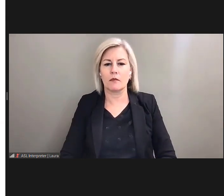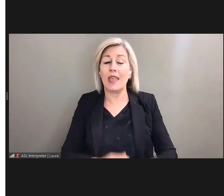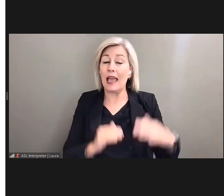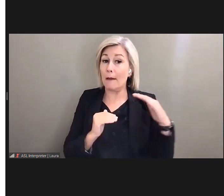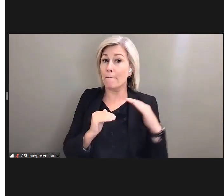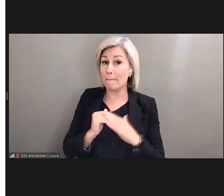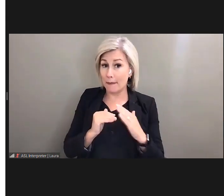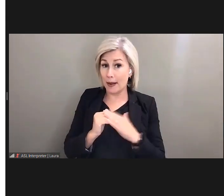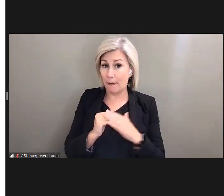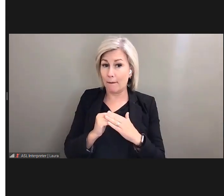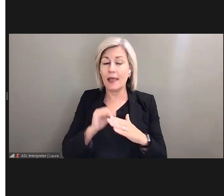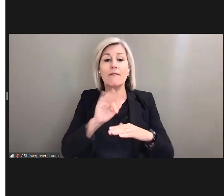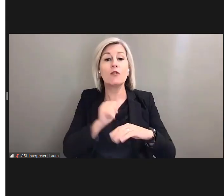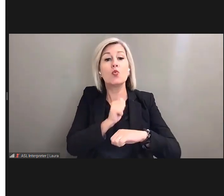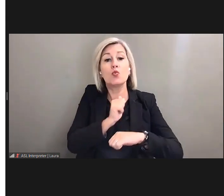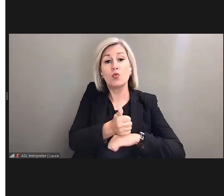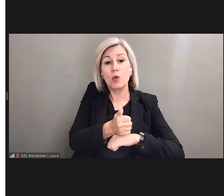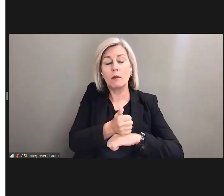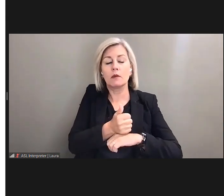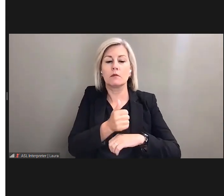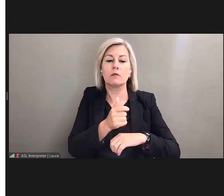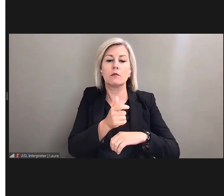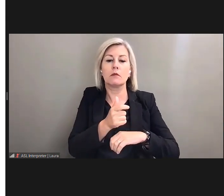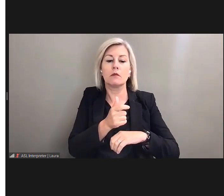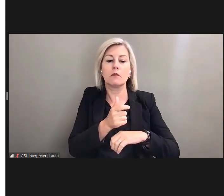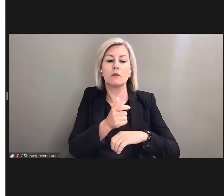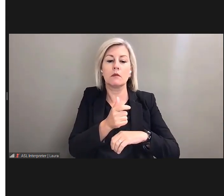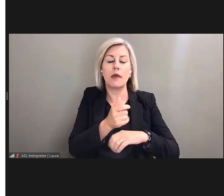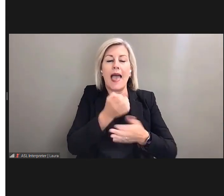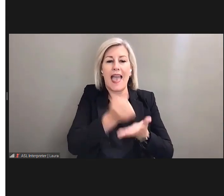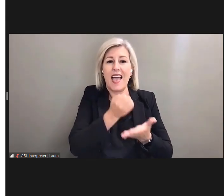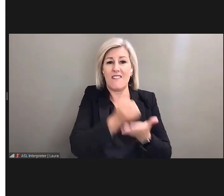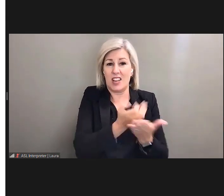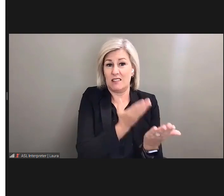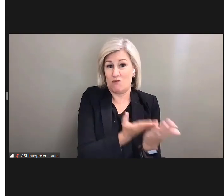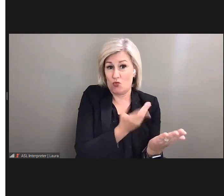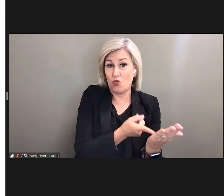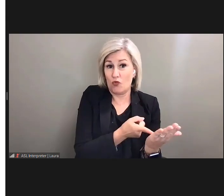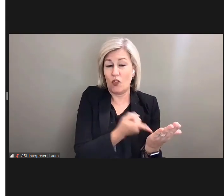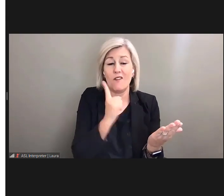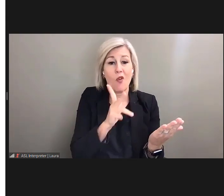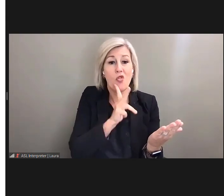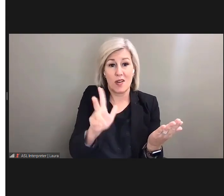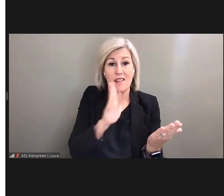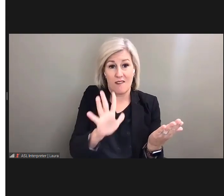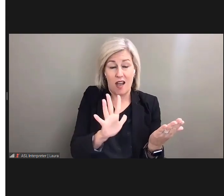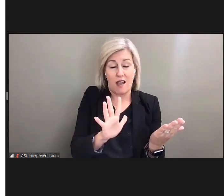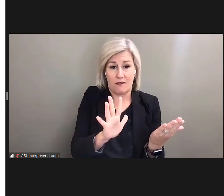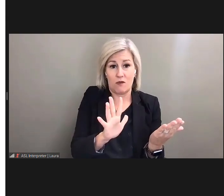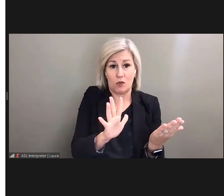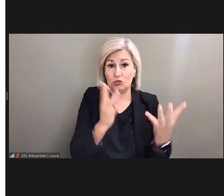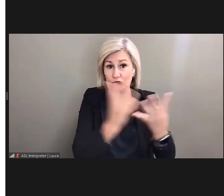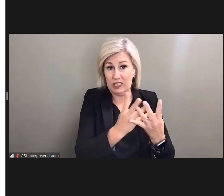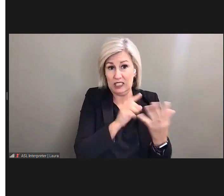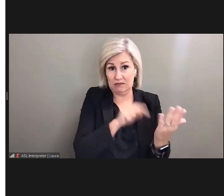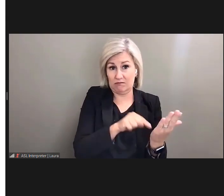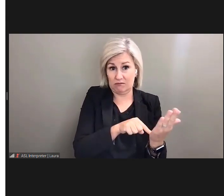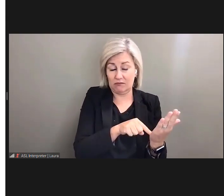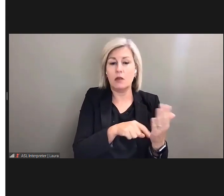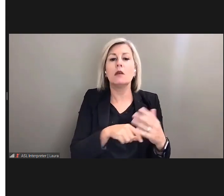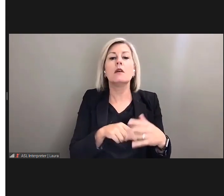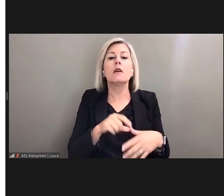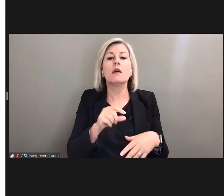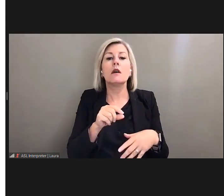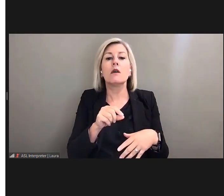if you're establishing evidence-based hearing screening practices for 3 to 5-year-olds, and if you're